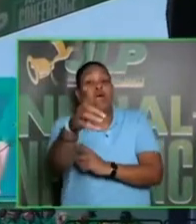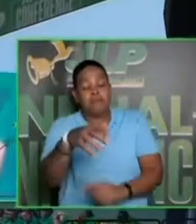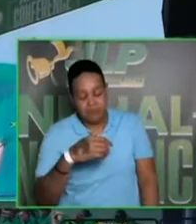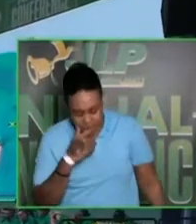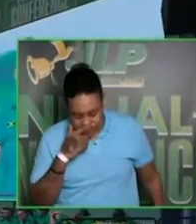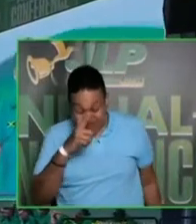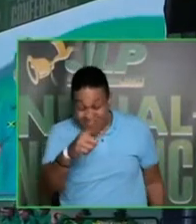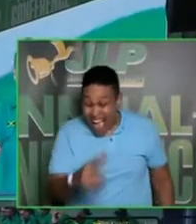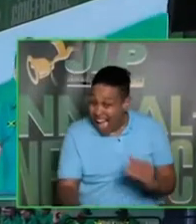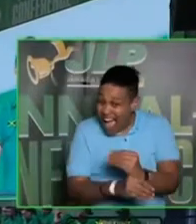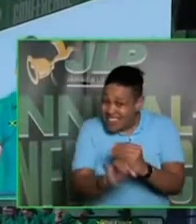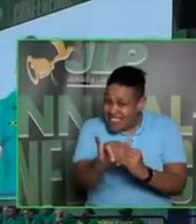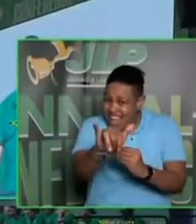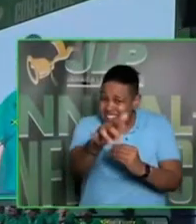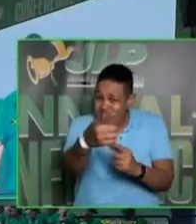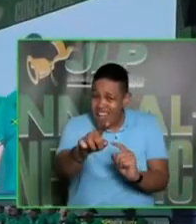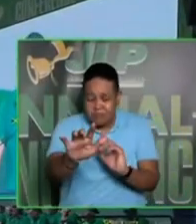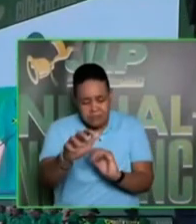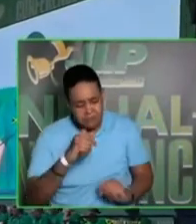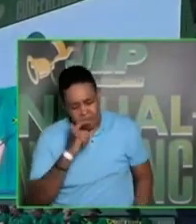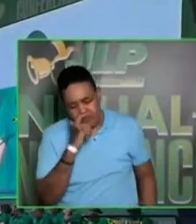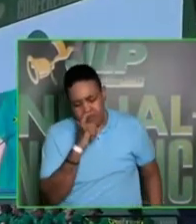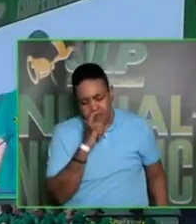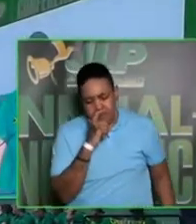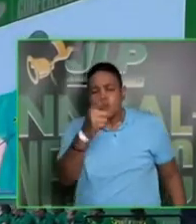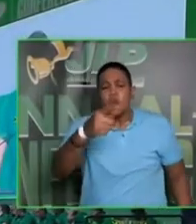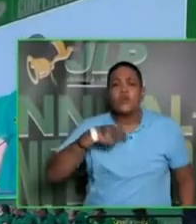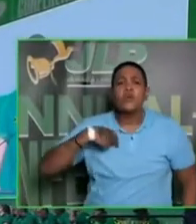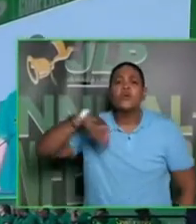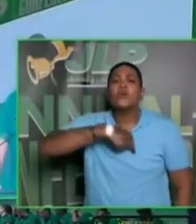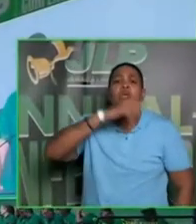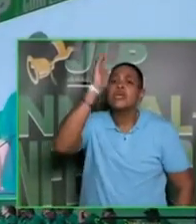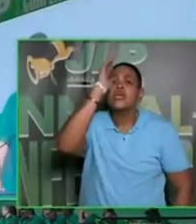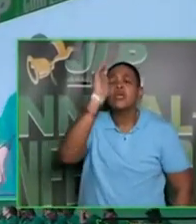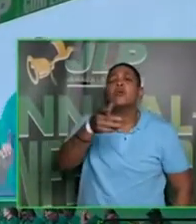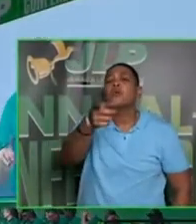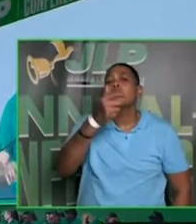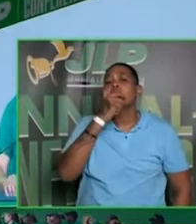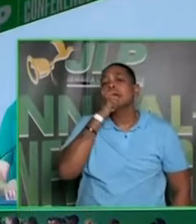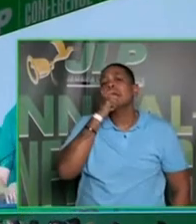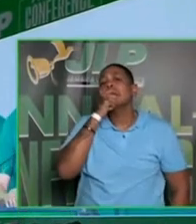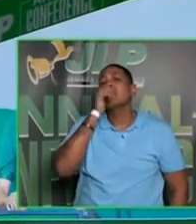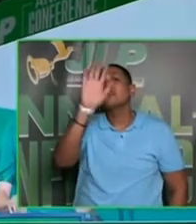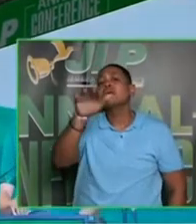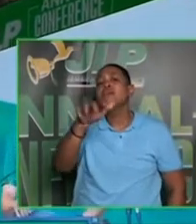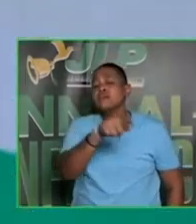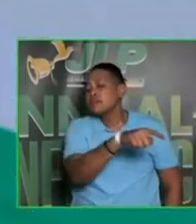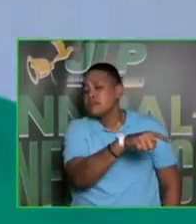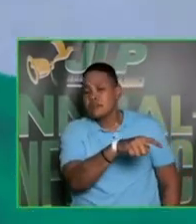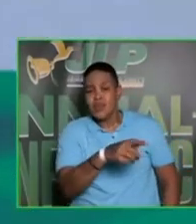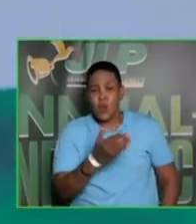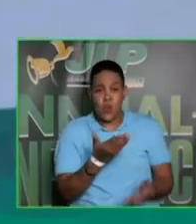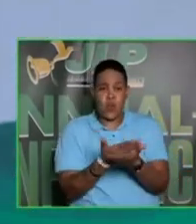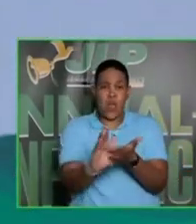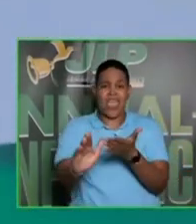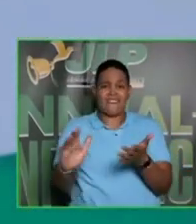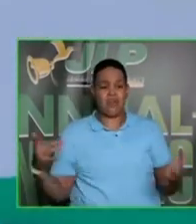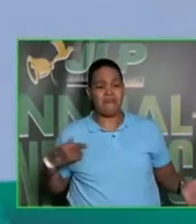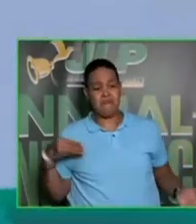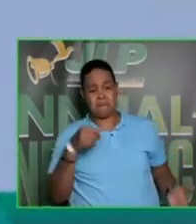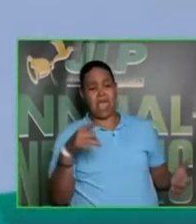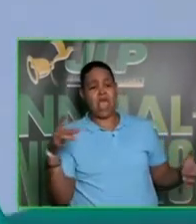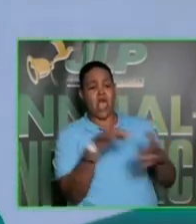in addition to that, we will waive the reconnection fee.